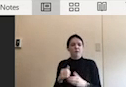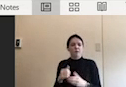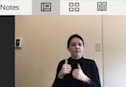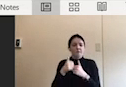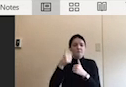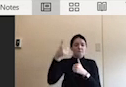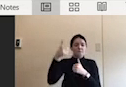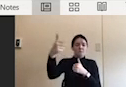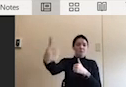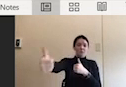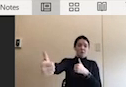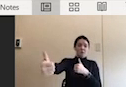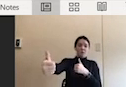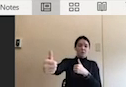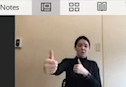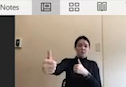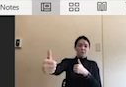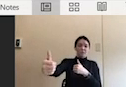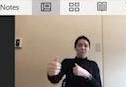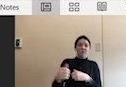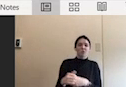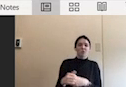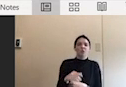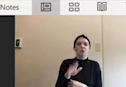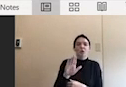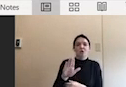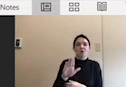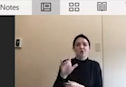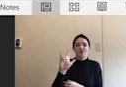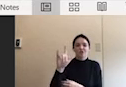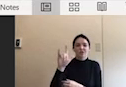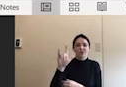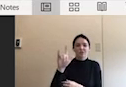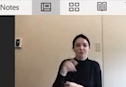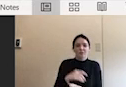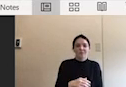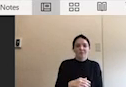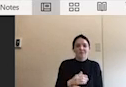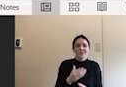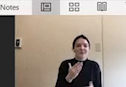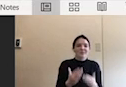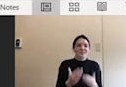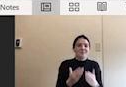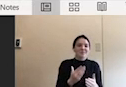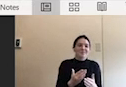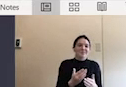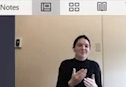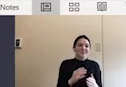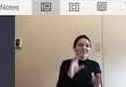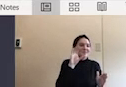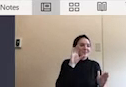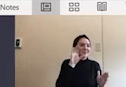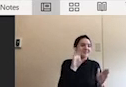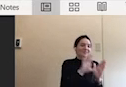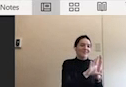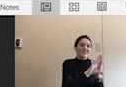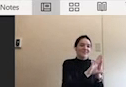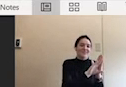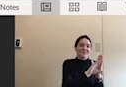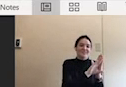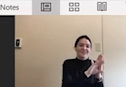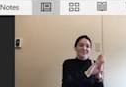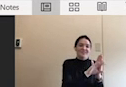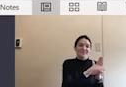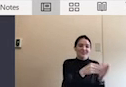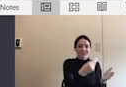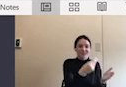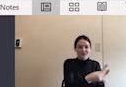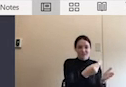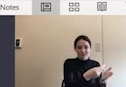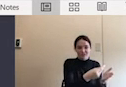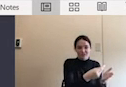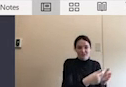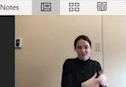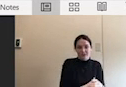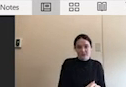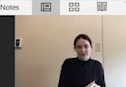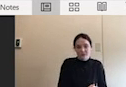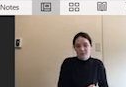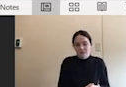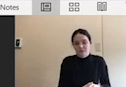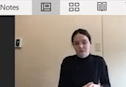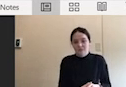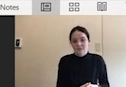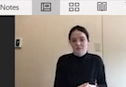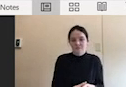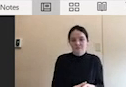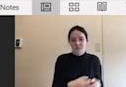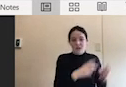Good. I think we're going to need video evidence of that too, Divya. People are going to have to upload, the markings